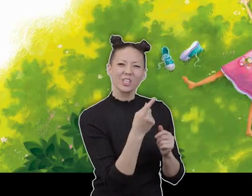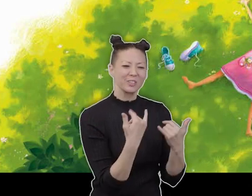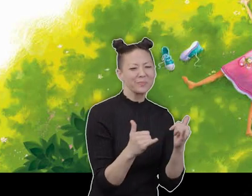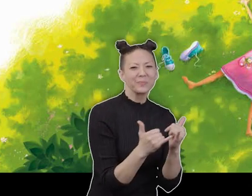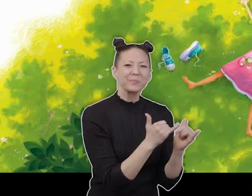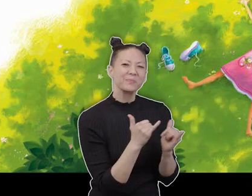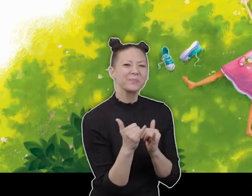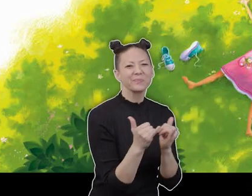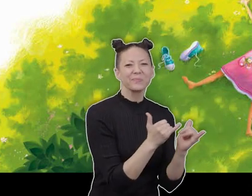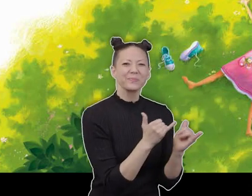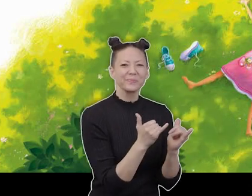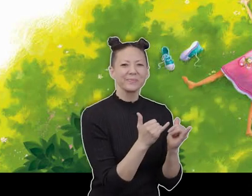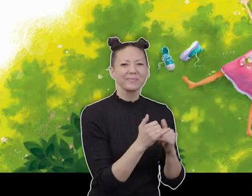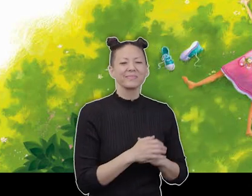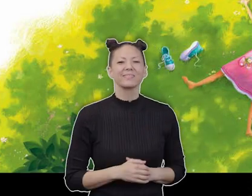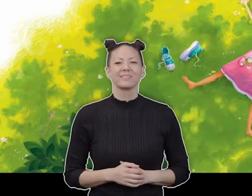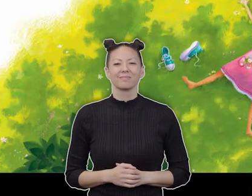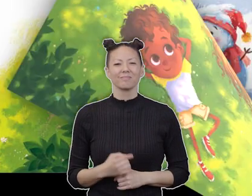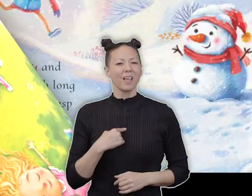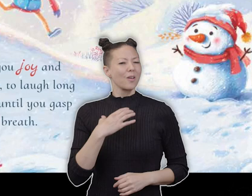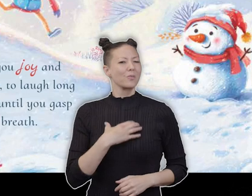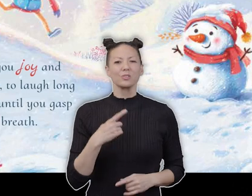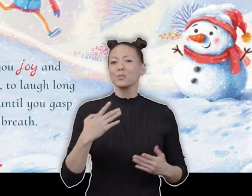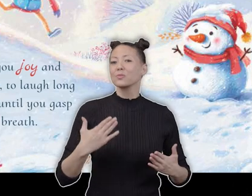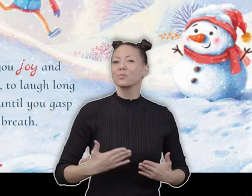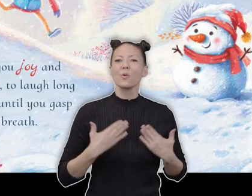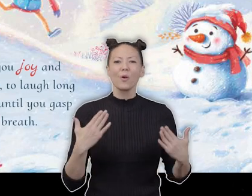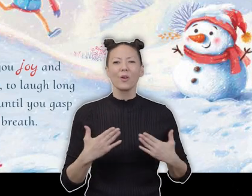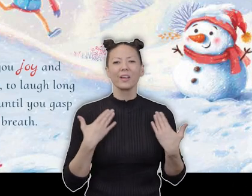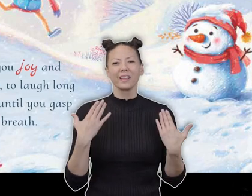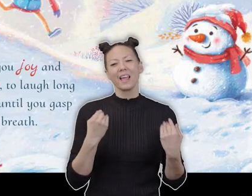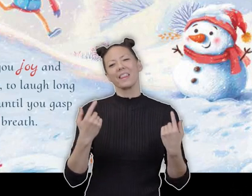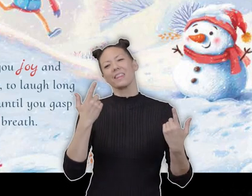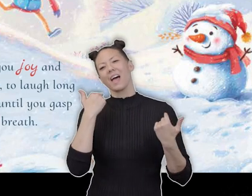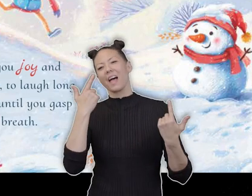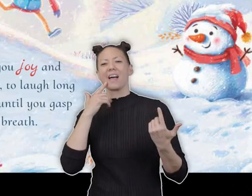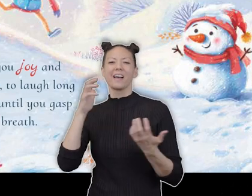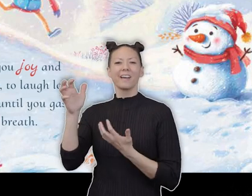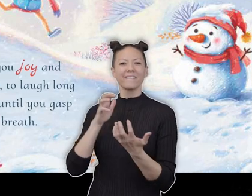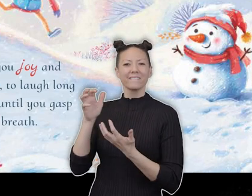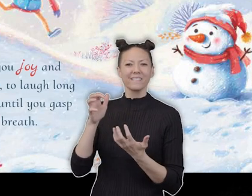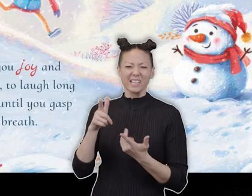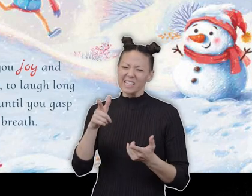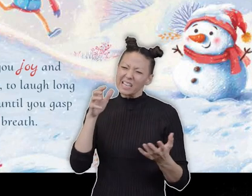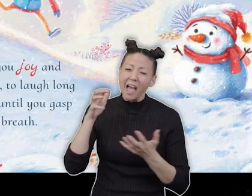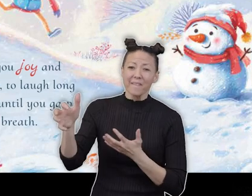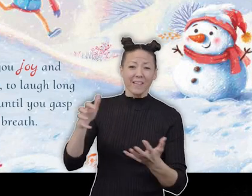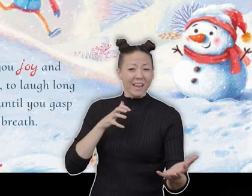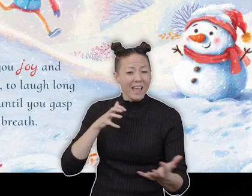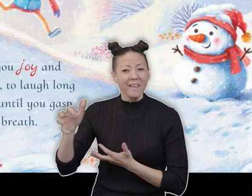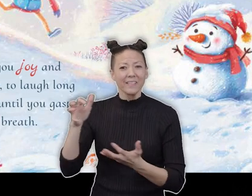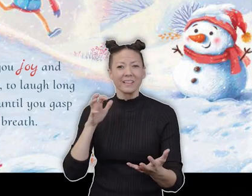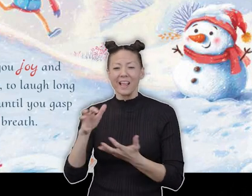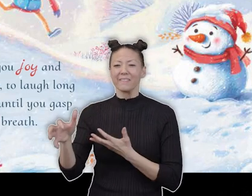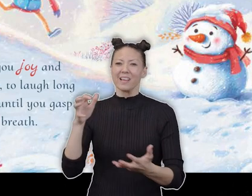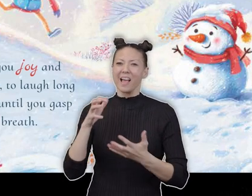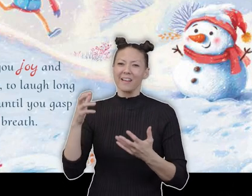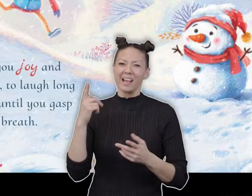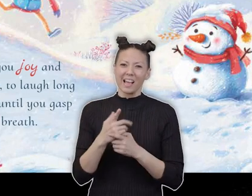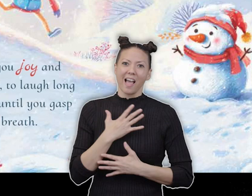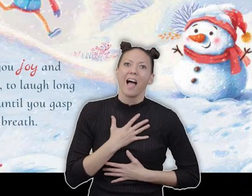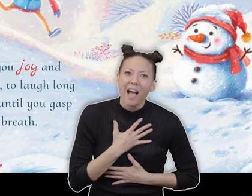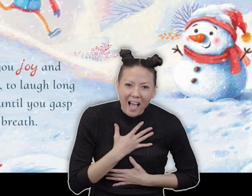the belly of a pug dog. I wish you joy and laughter to laugh long and